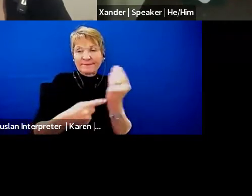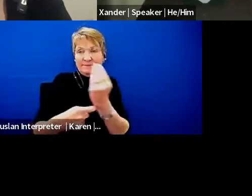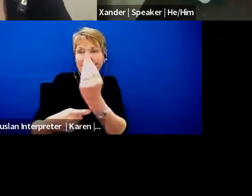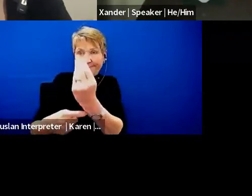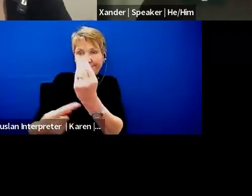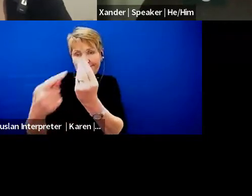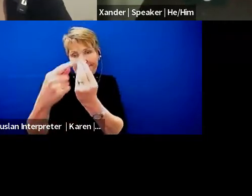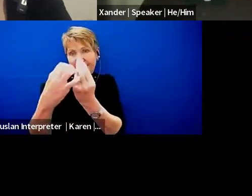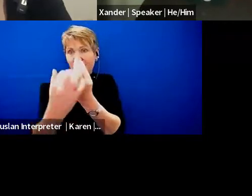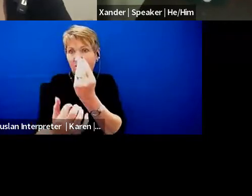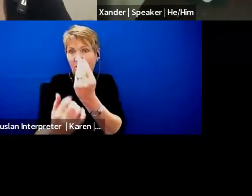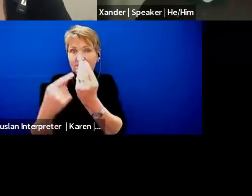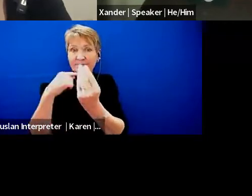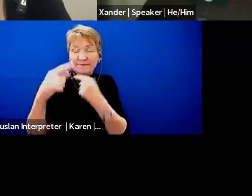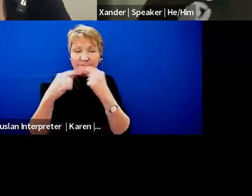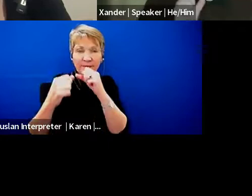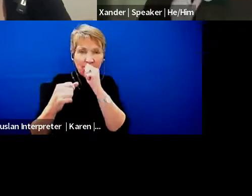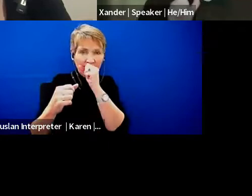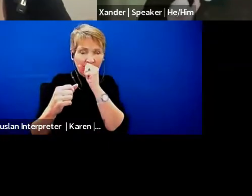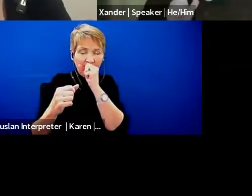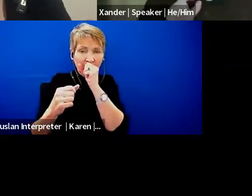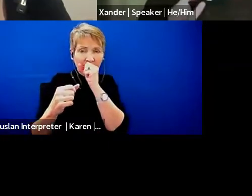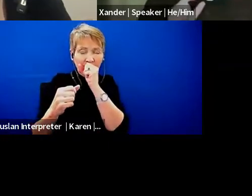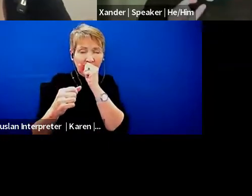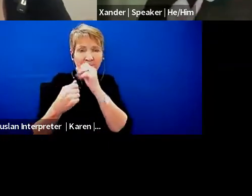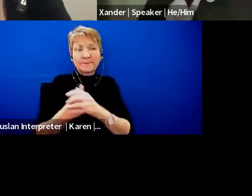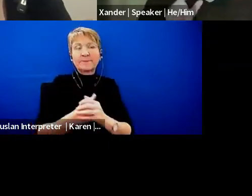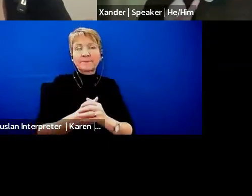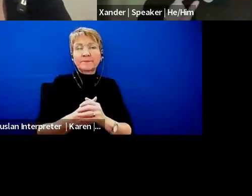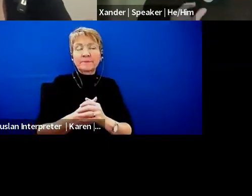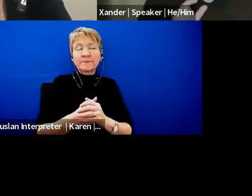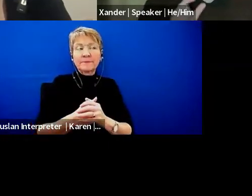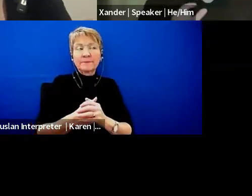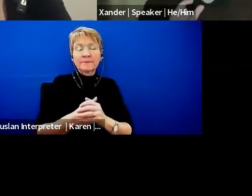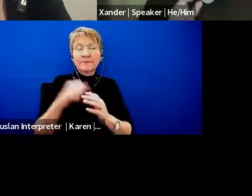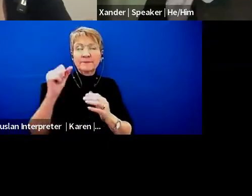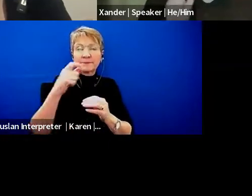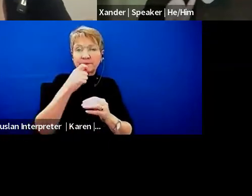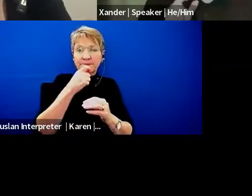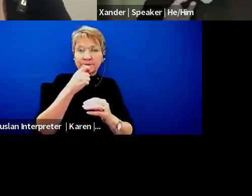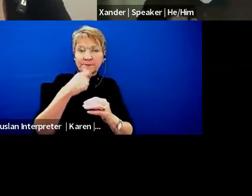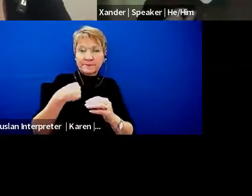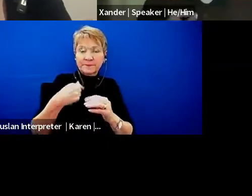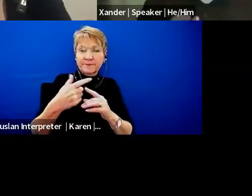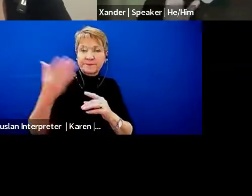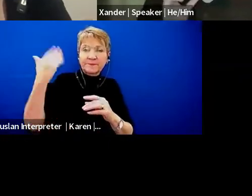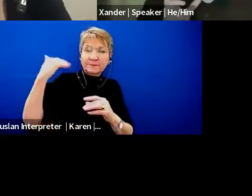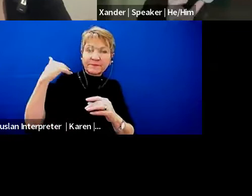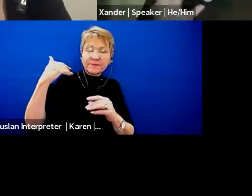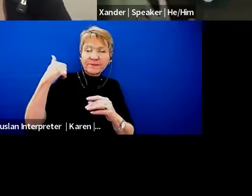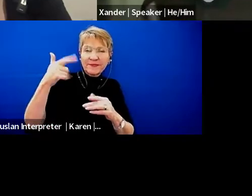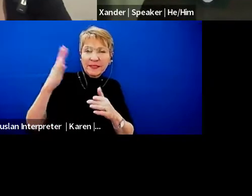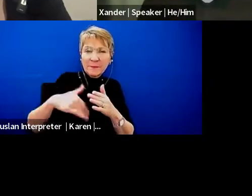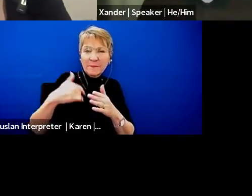because yeah, we're slightly convinced because of previous experiences that I might be autistic,